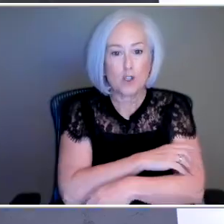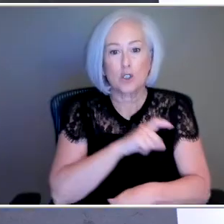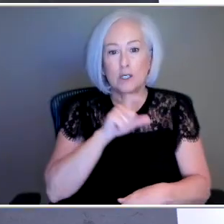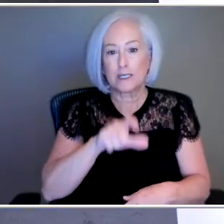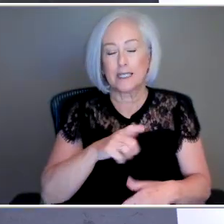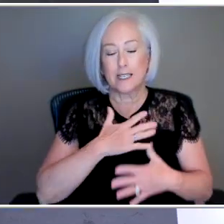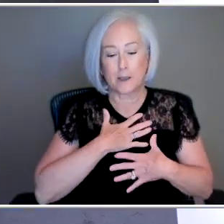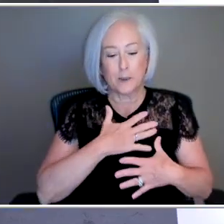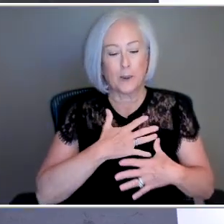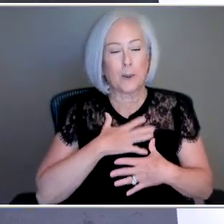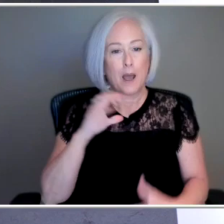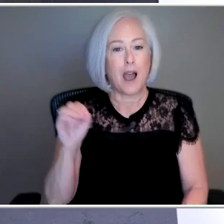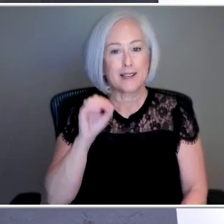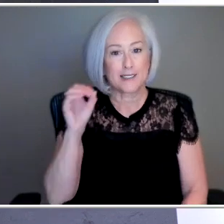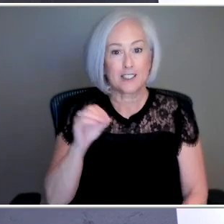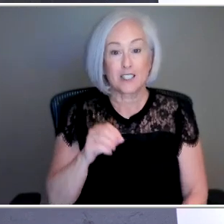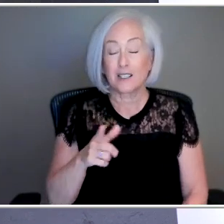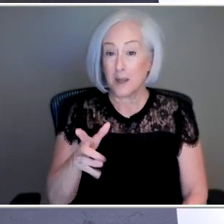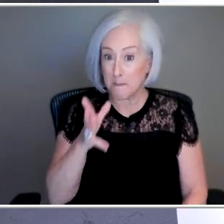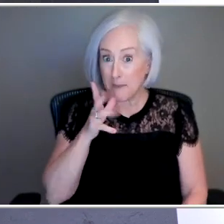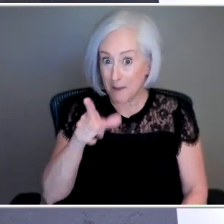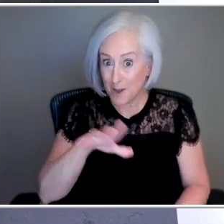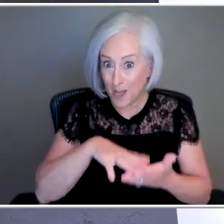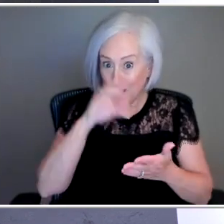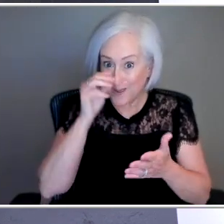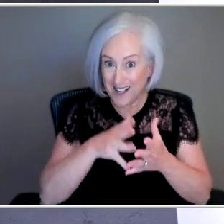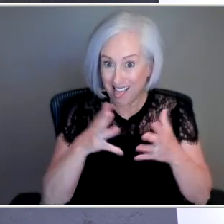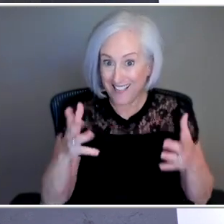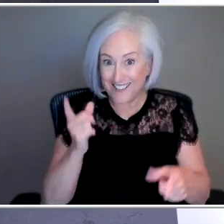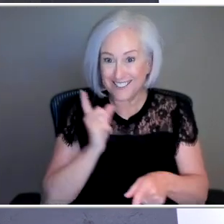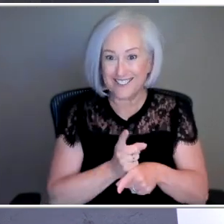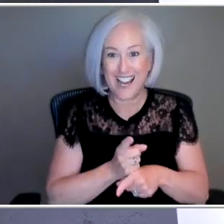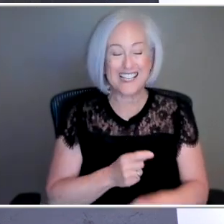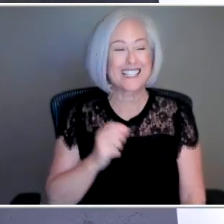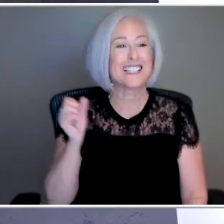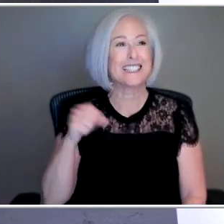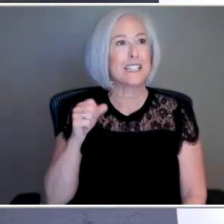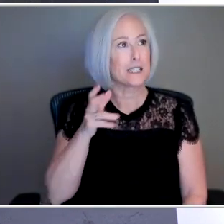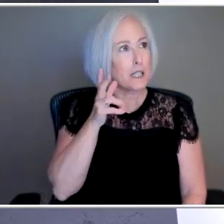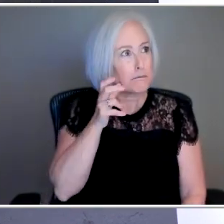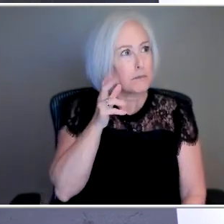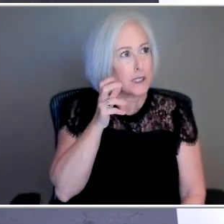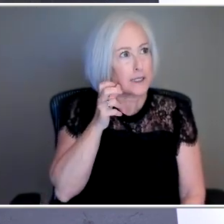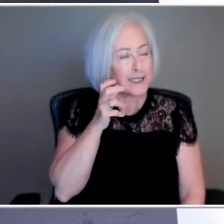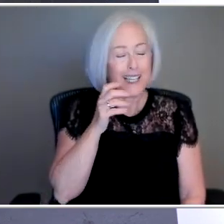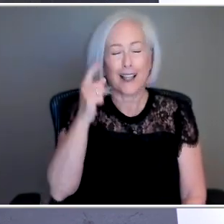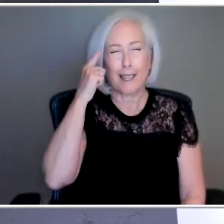Mom, you were learning a lot. Yes, I am. You were learning a lot. I'm listening to Dr. Abiyankar thinking